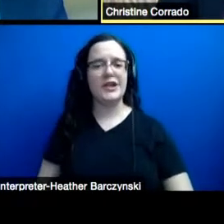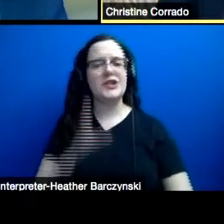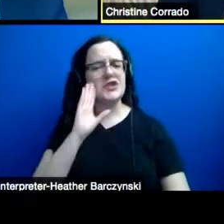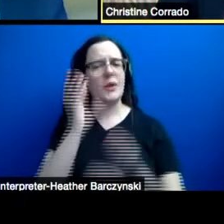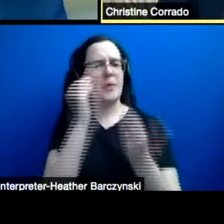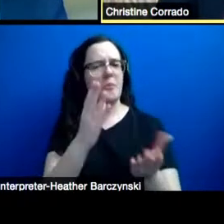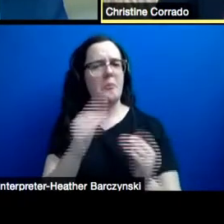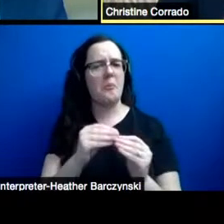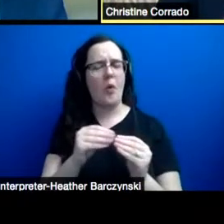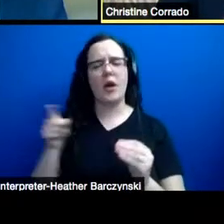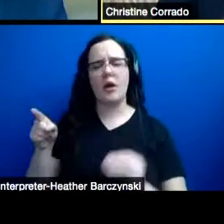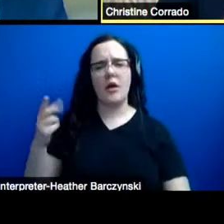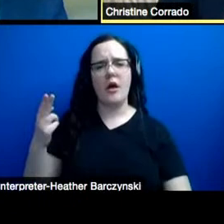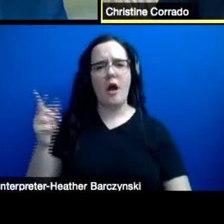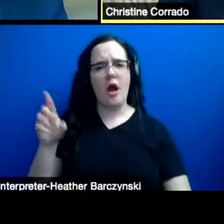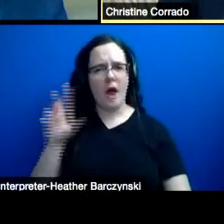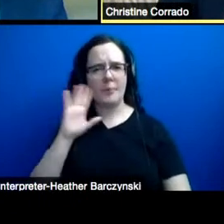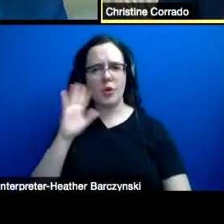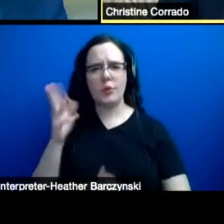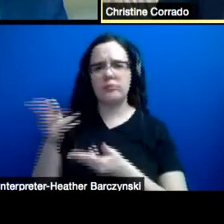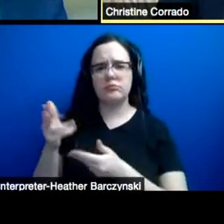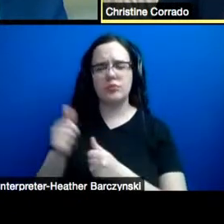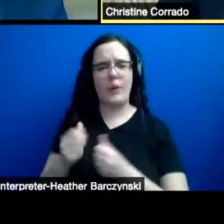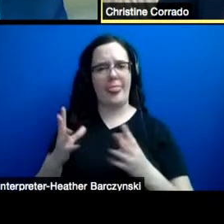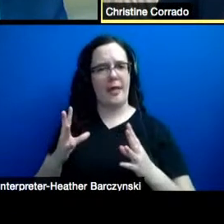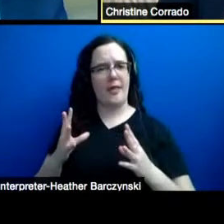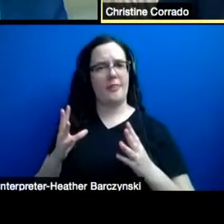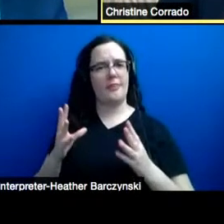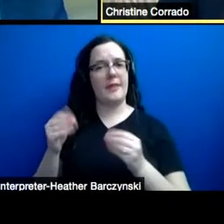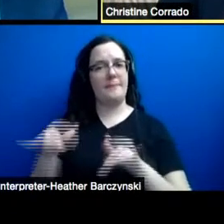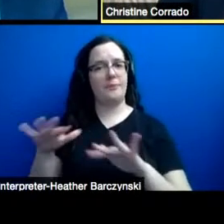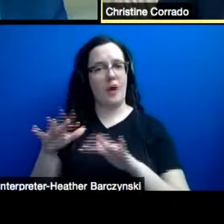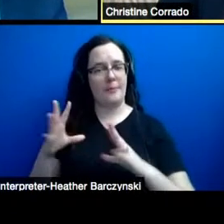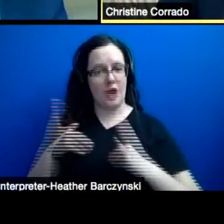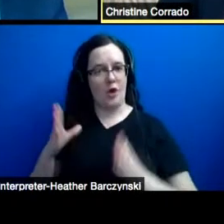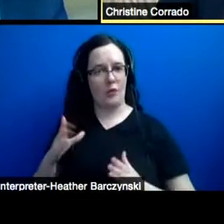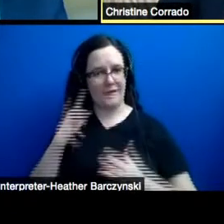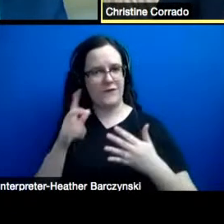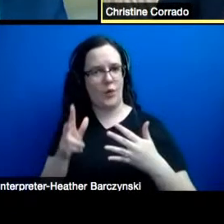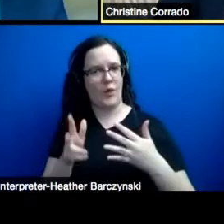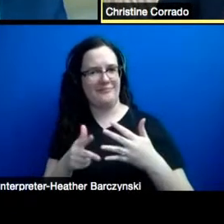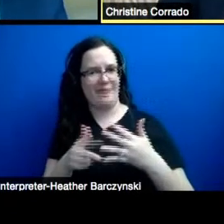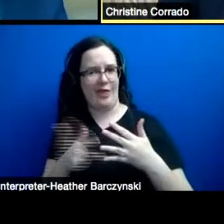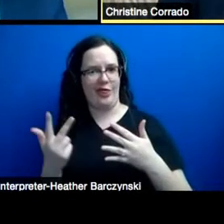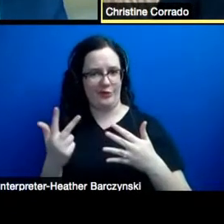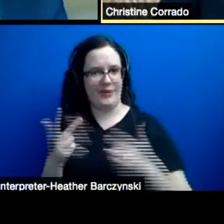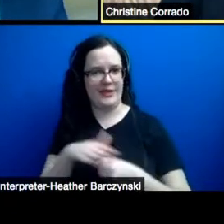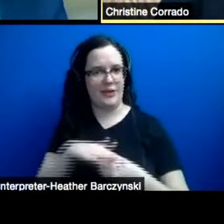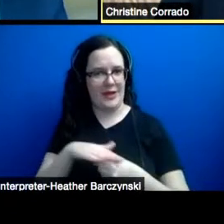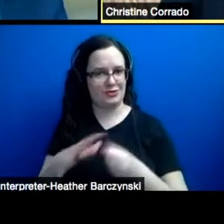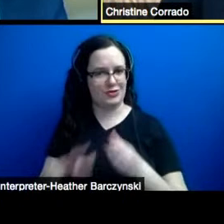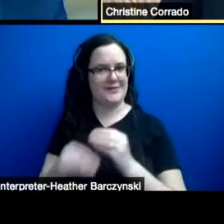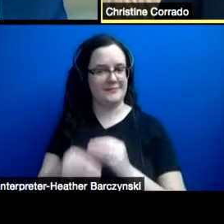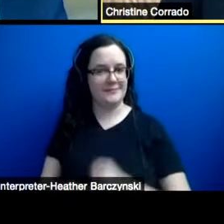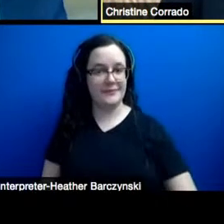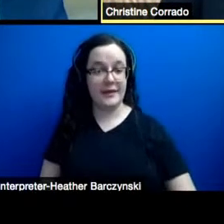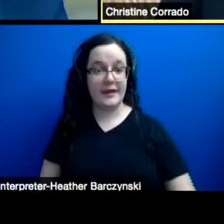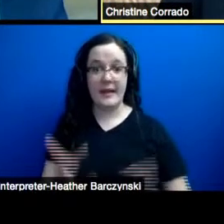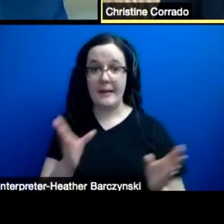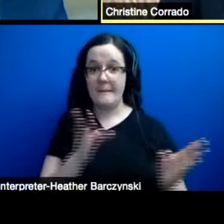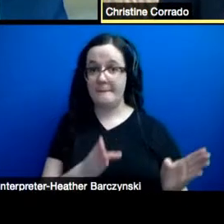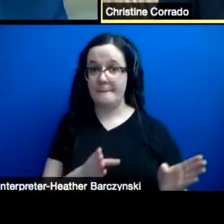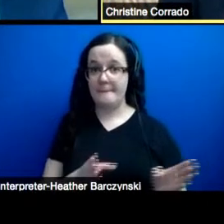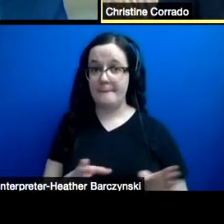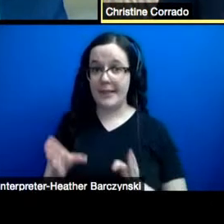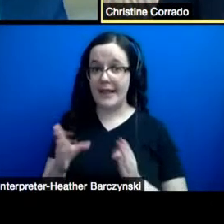works with the property owners where those additional 3 locations may land. And the planned launch